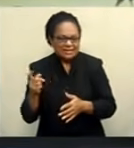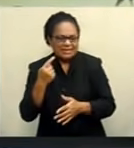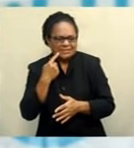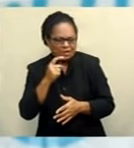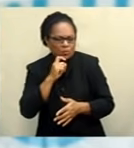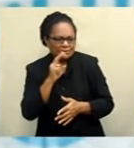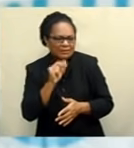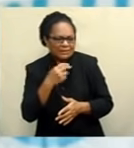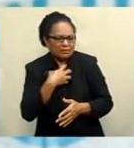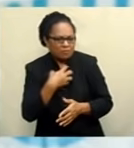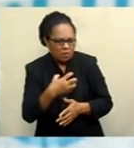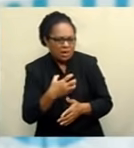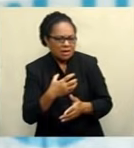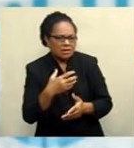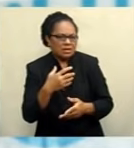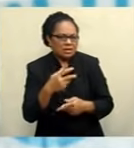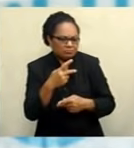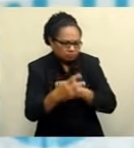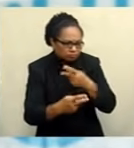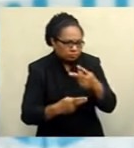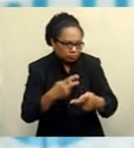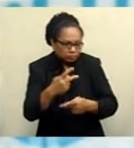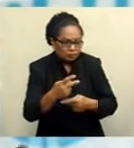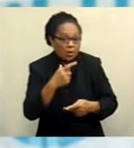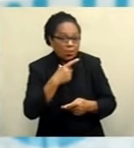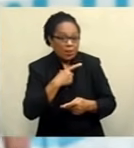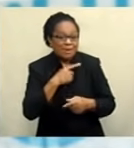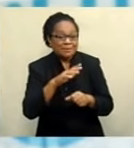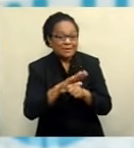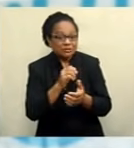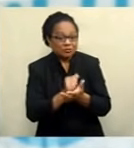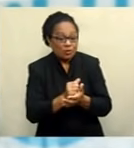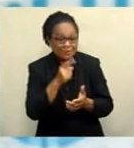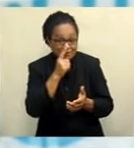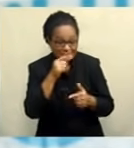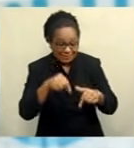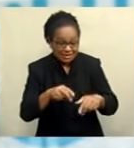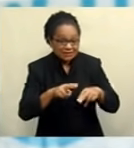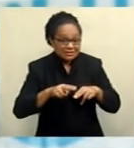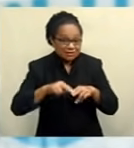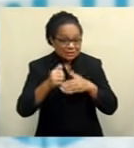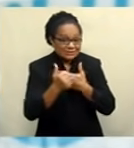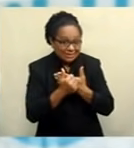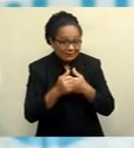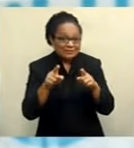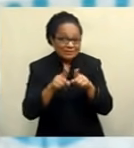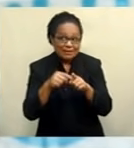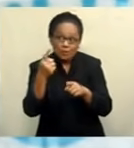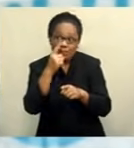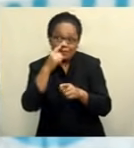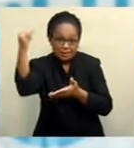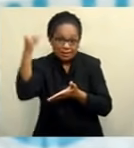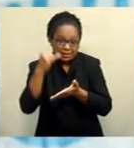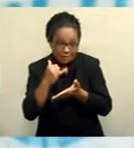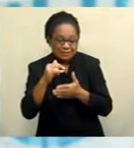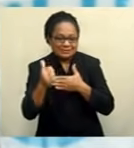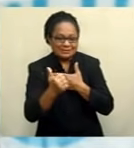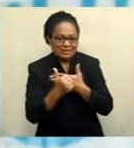to ensure that it's done safely for locals and for the tourists. So I think from that perspective, the industry, I have absolute